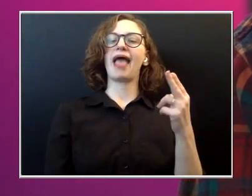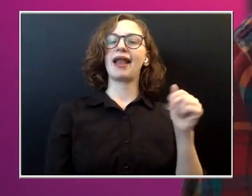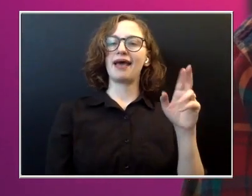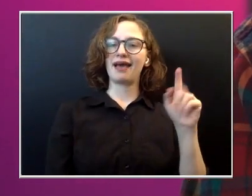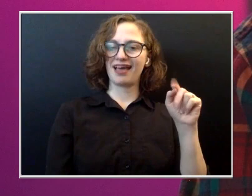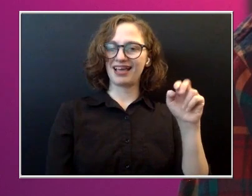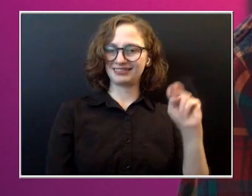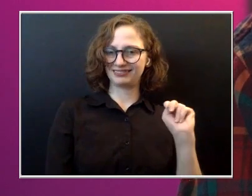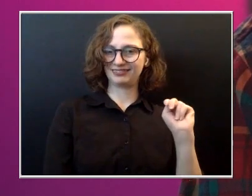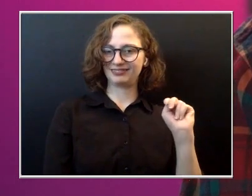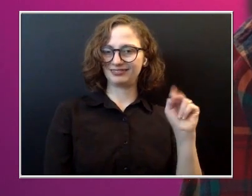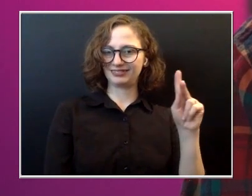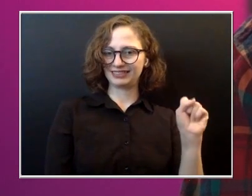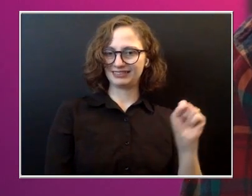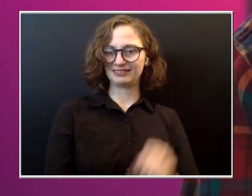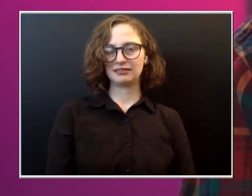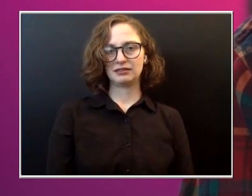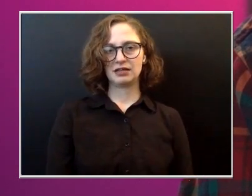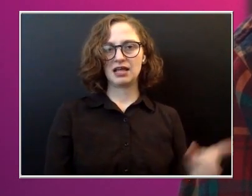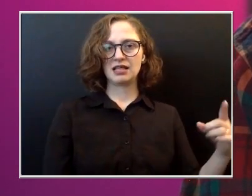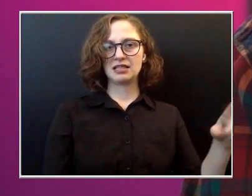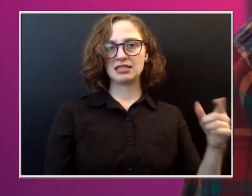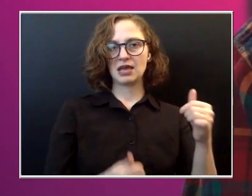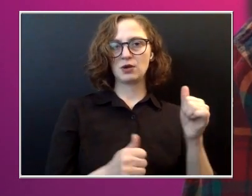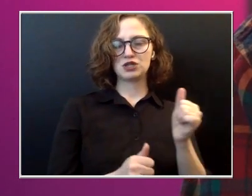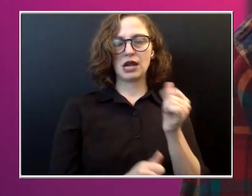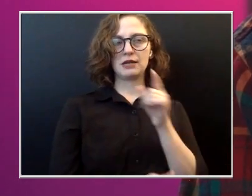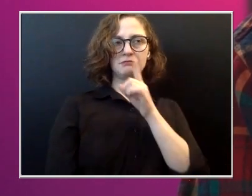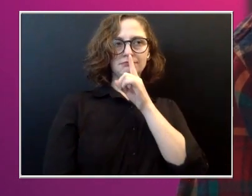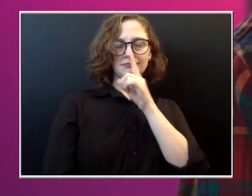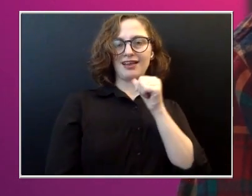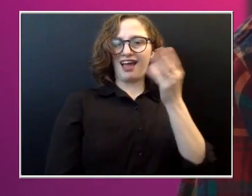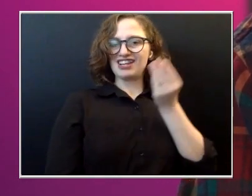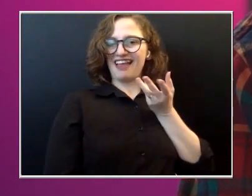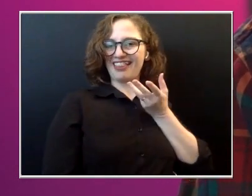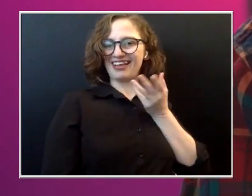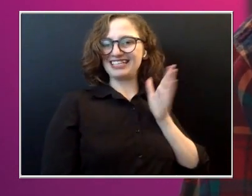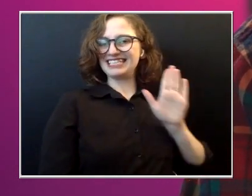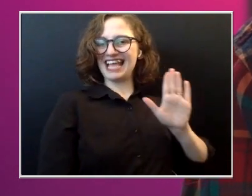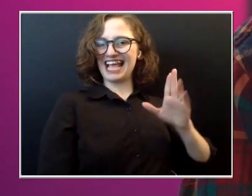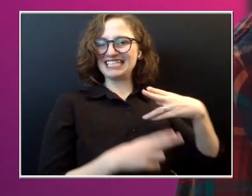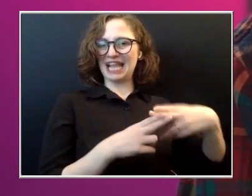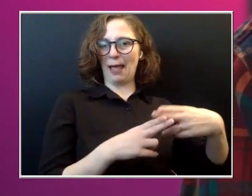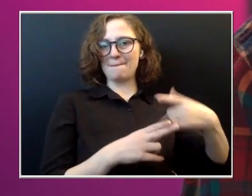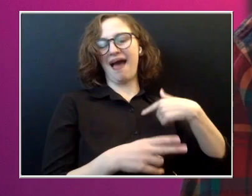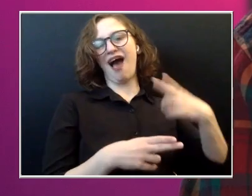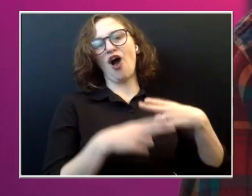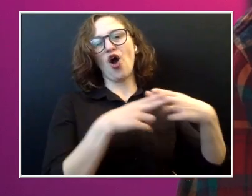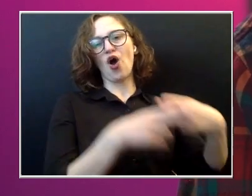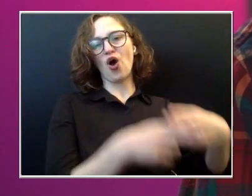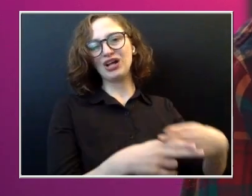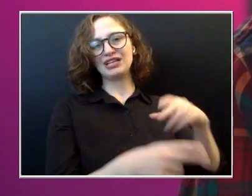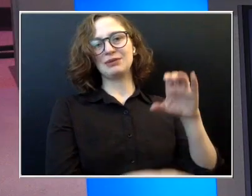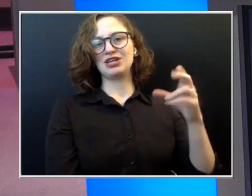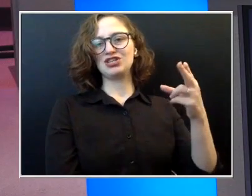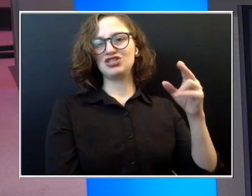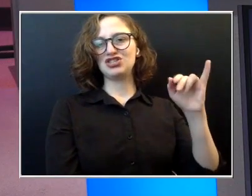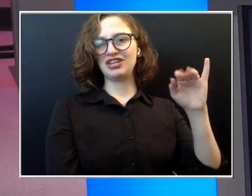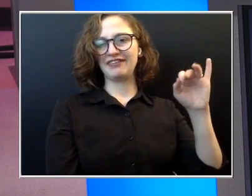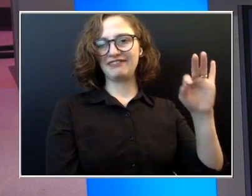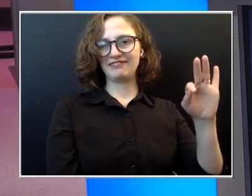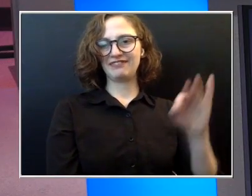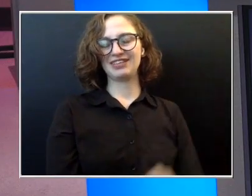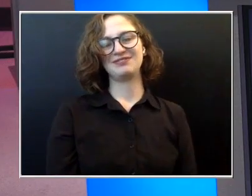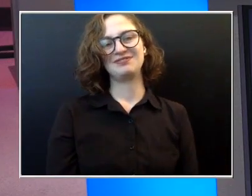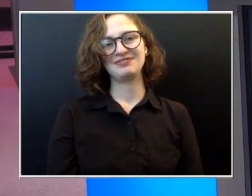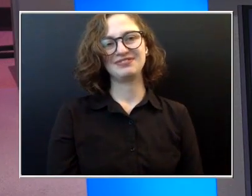tell us what his name was, I called him Chief, and I still do. So. Oh, nice. Oh, that's very timely. Very, very strong Chief fans. What is his name?